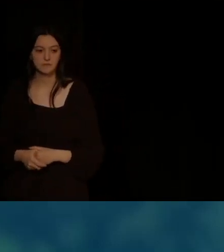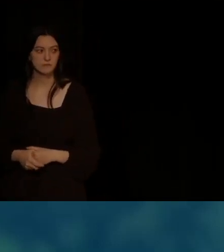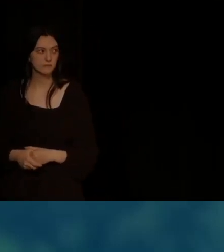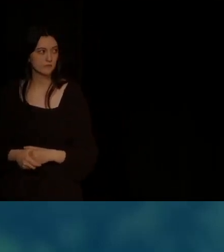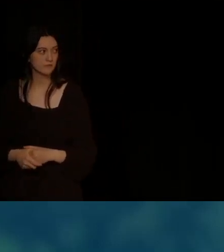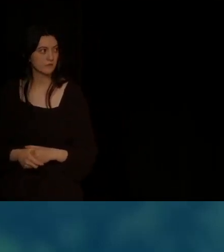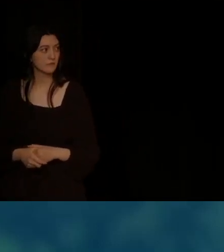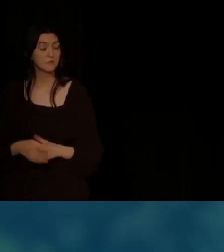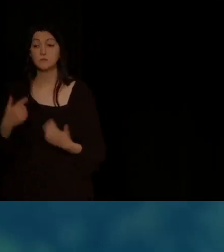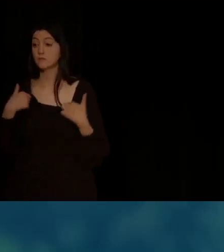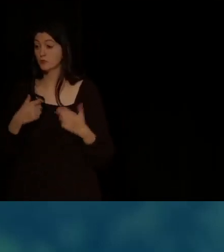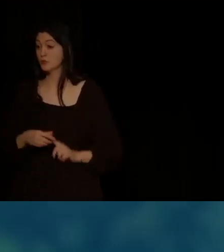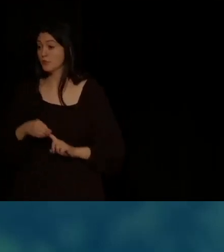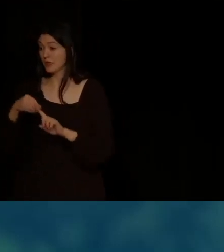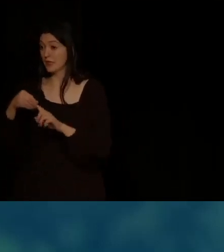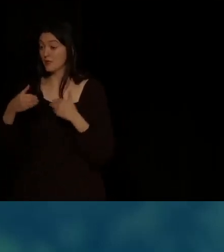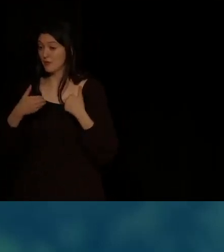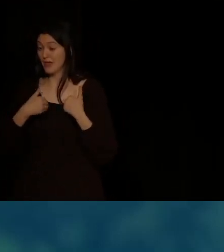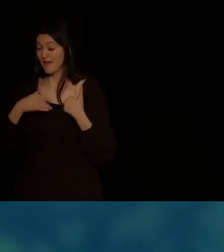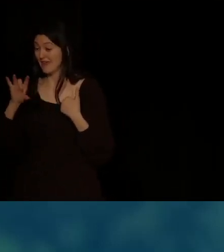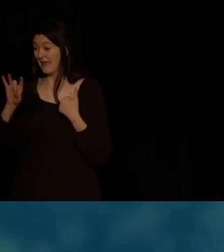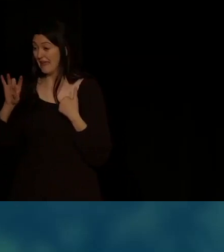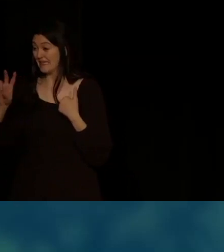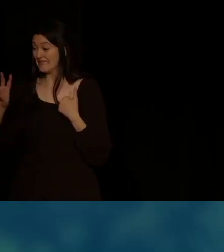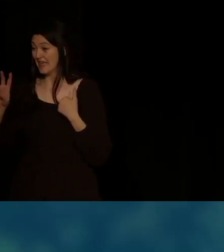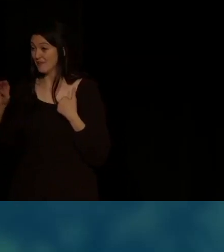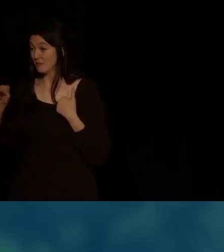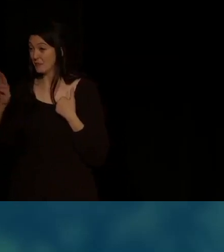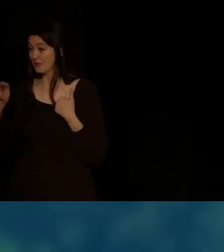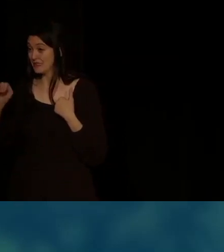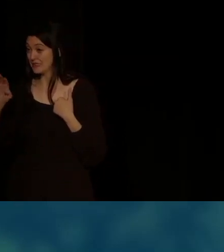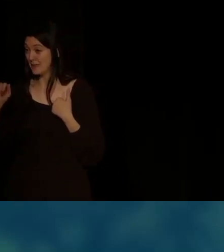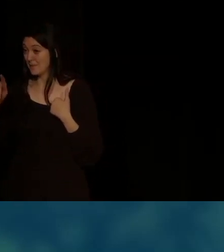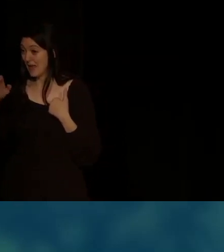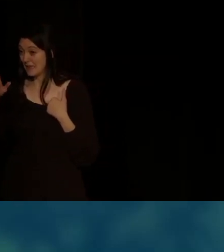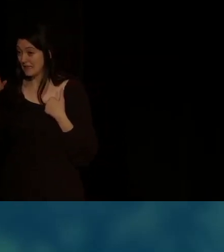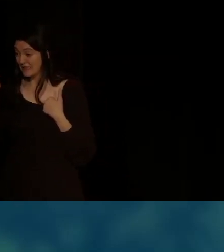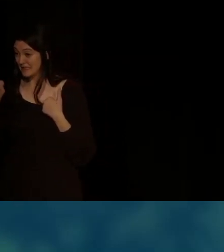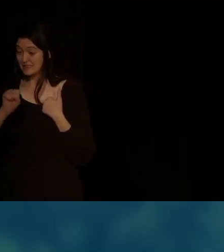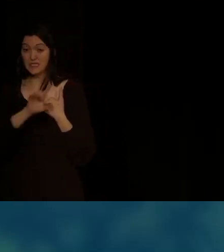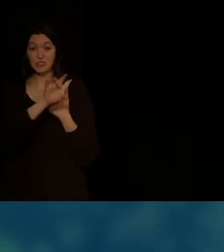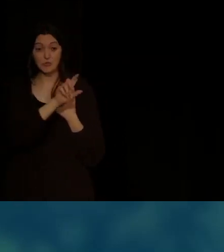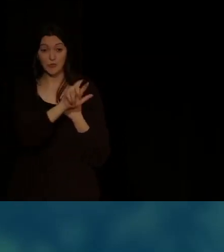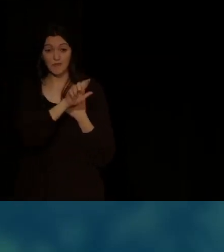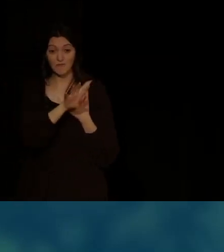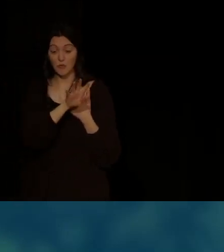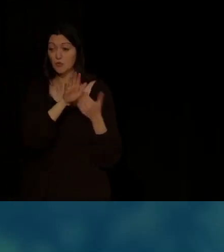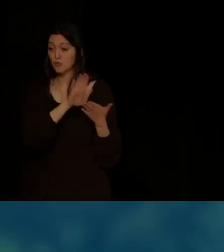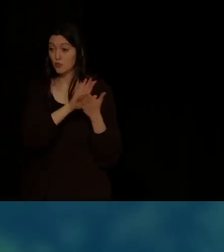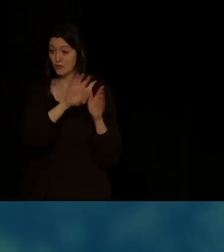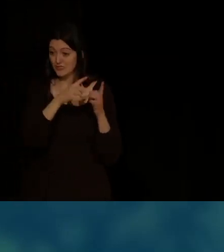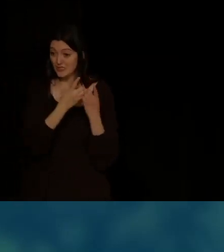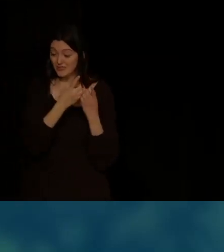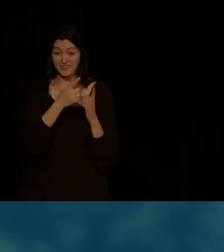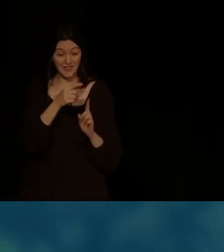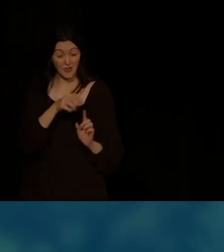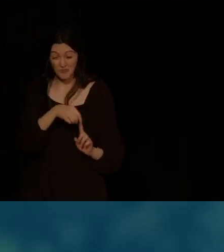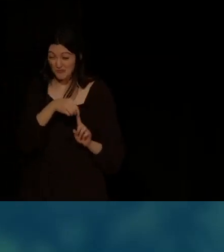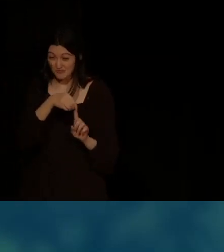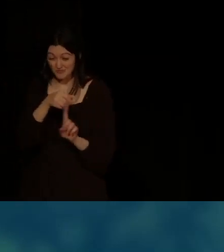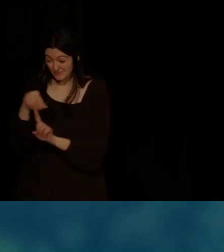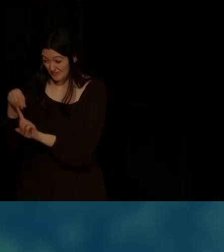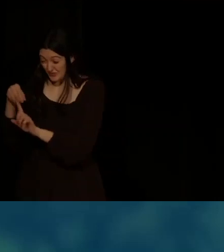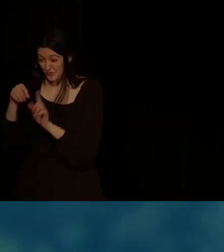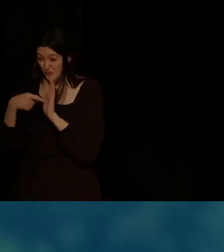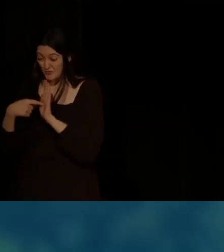Now, we are unique. We have 87 municipalities and 24 school districts. Those alone represent more